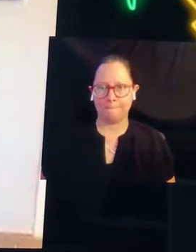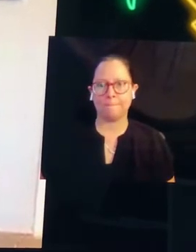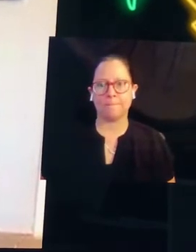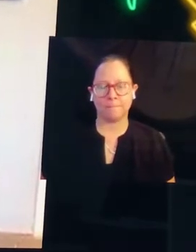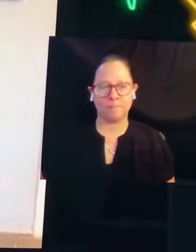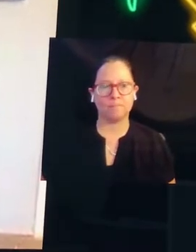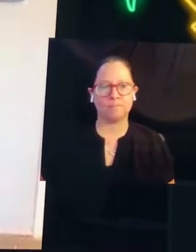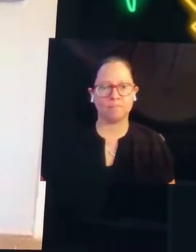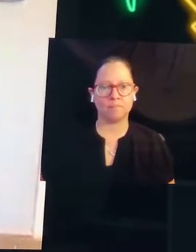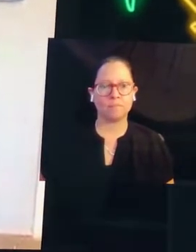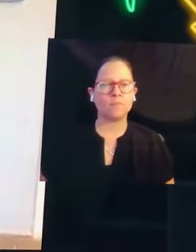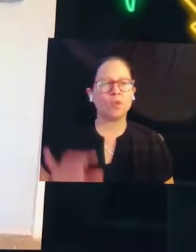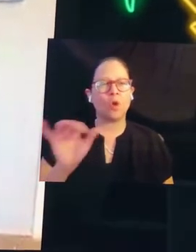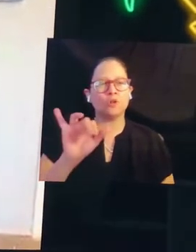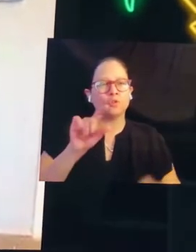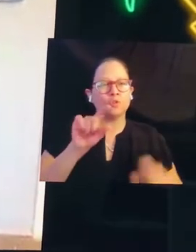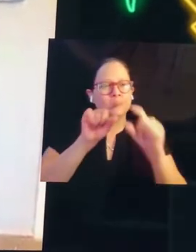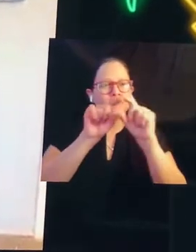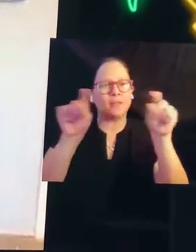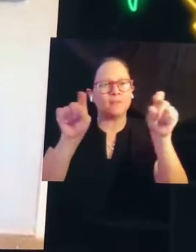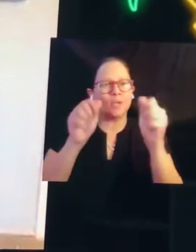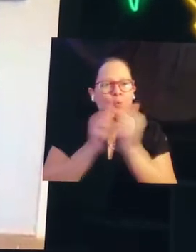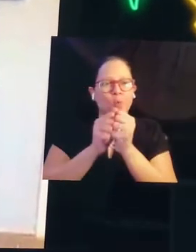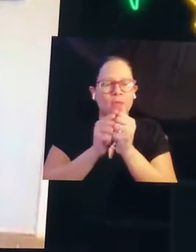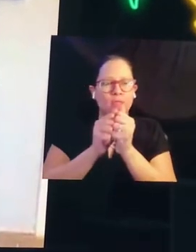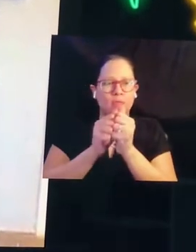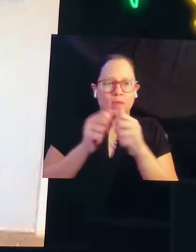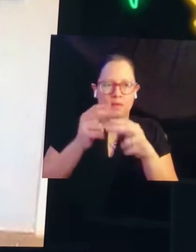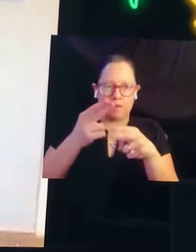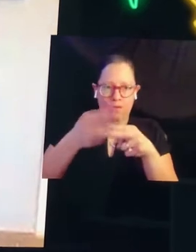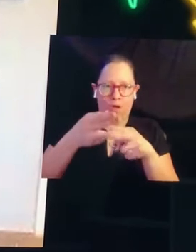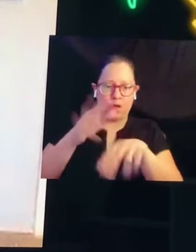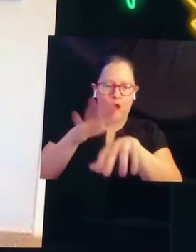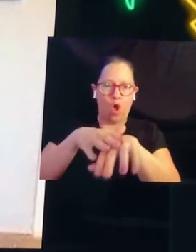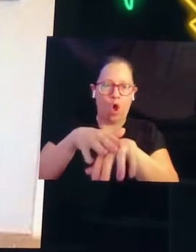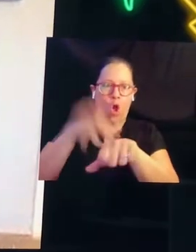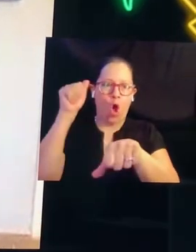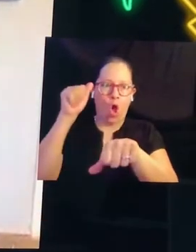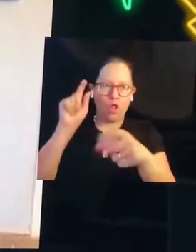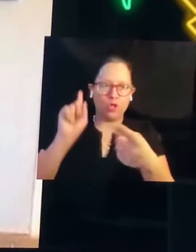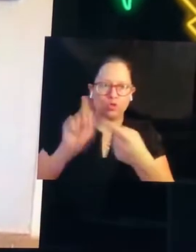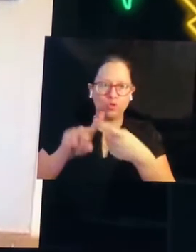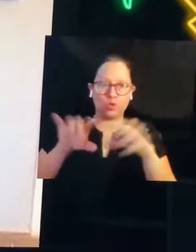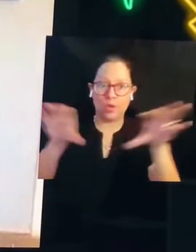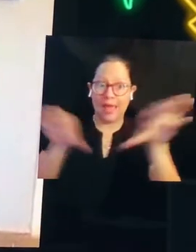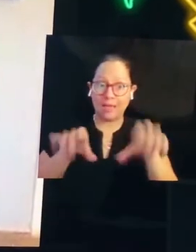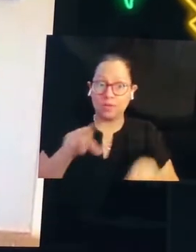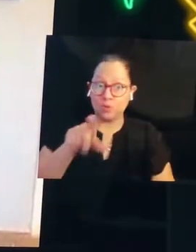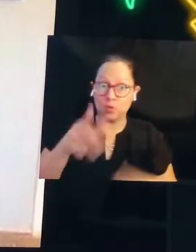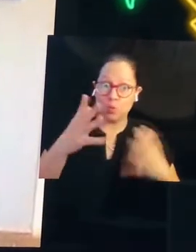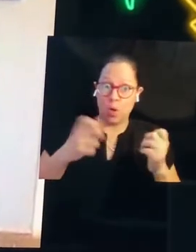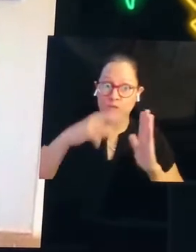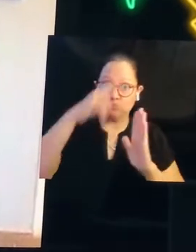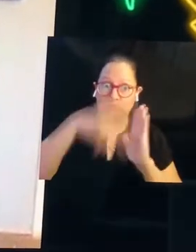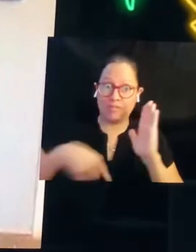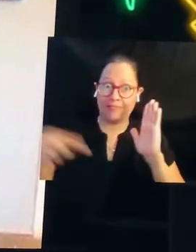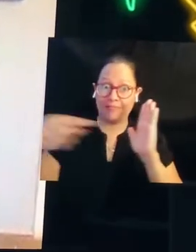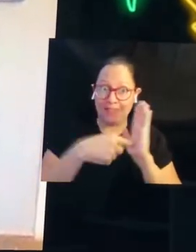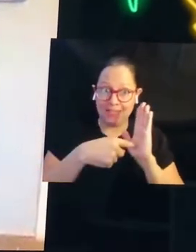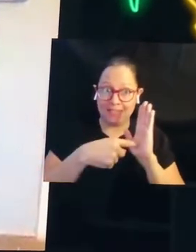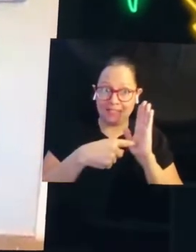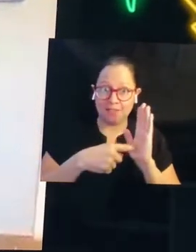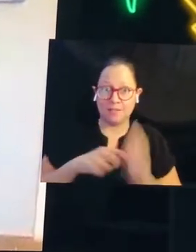action. Sometimes you need, you know, you want to say, you'll want to read this. You know, if you're sending out a newsletter, if you're sending out,